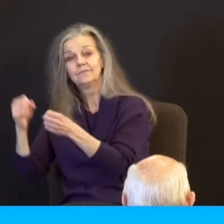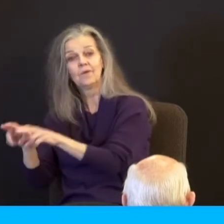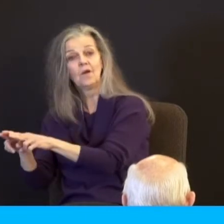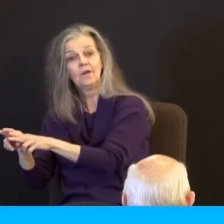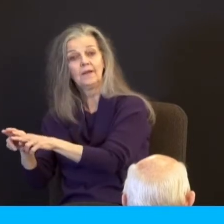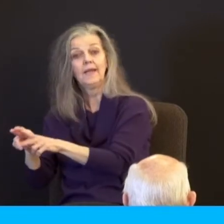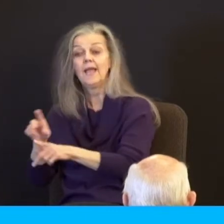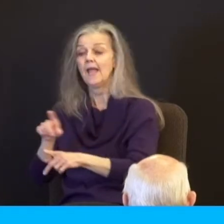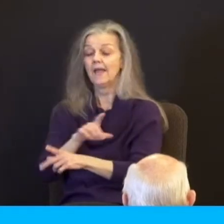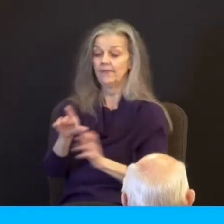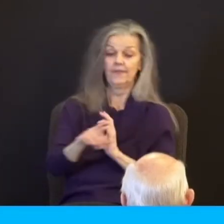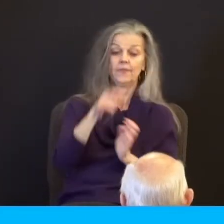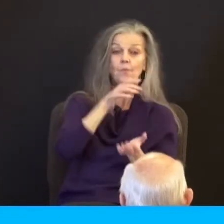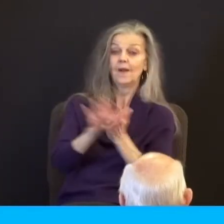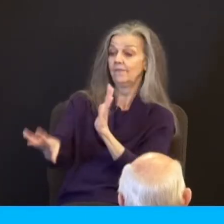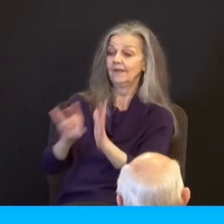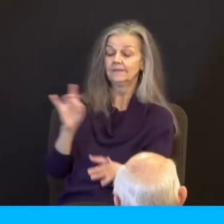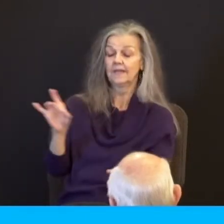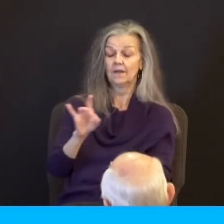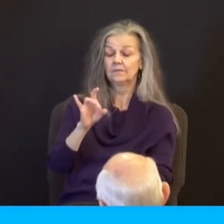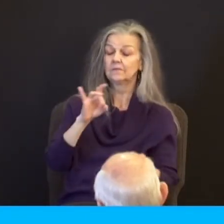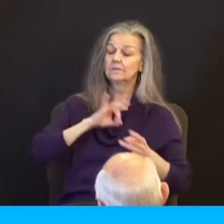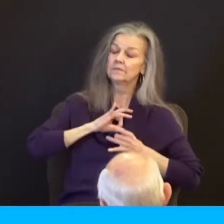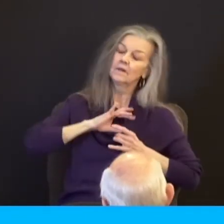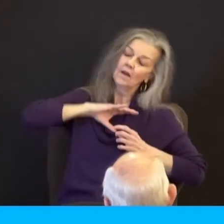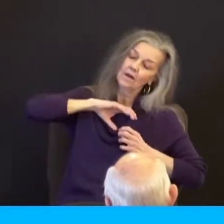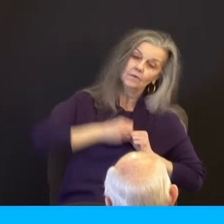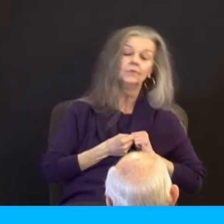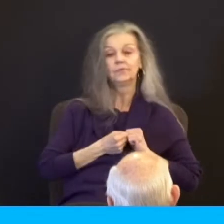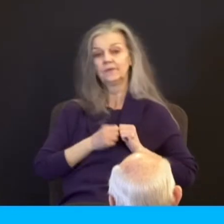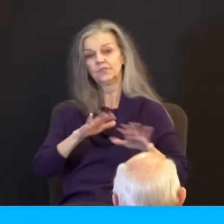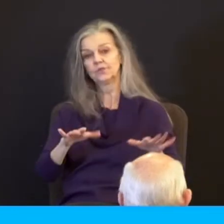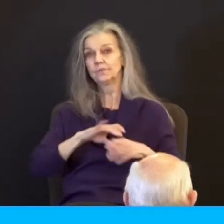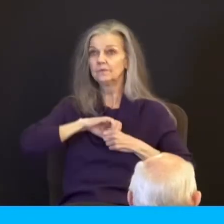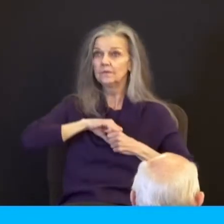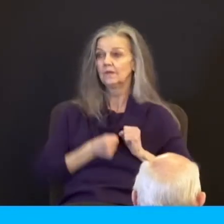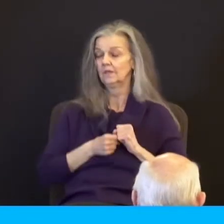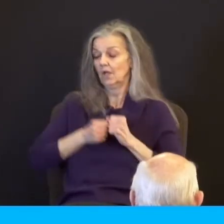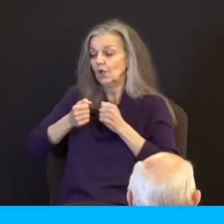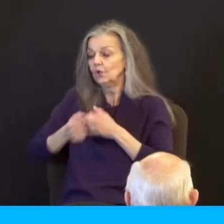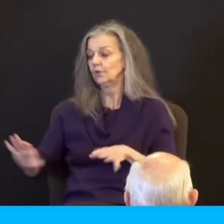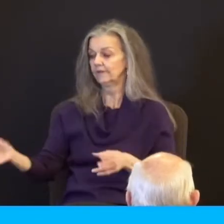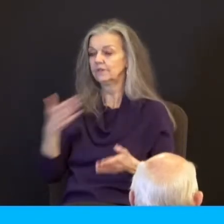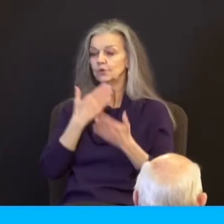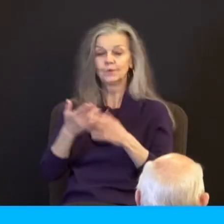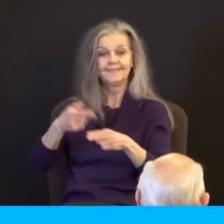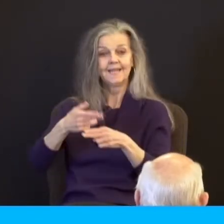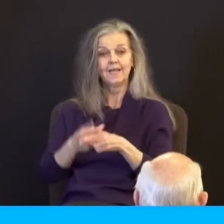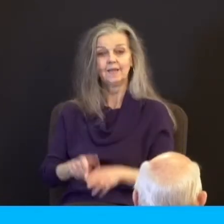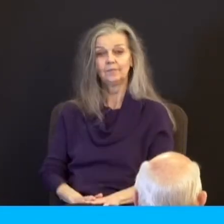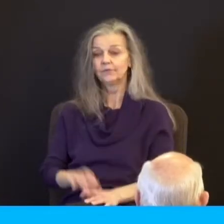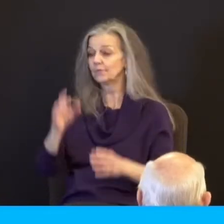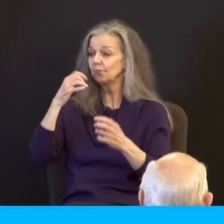gets discovered, devastates his wife, devastates his children, loses his good name, blows up basically all kinds of things. Sadly,